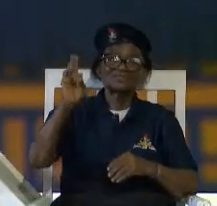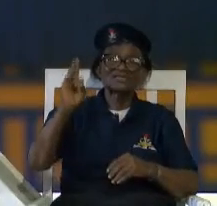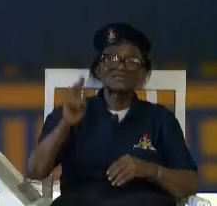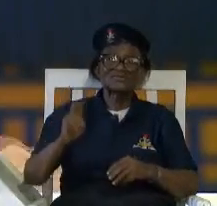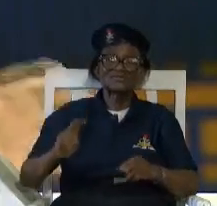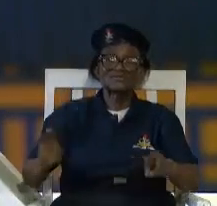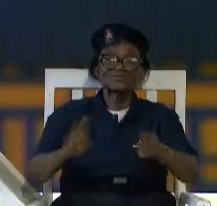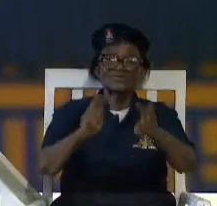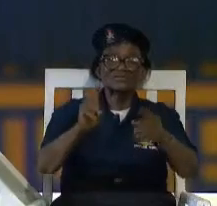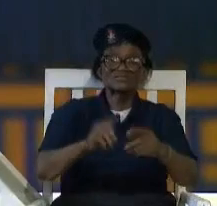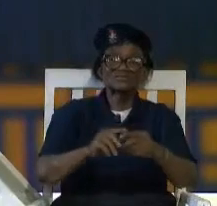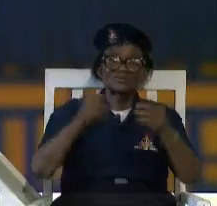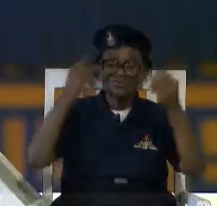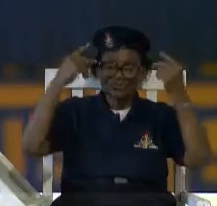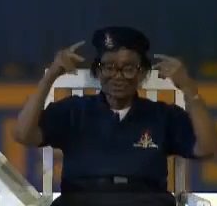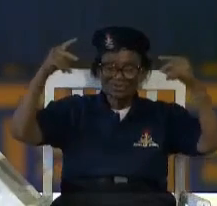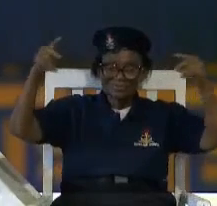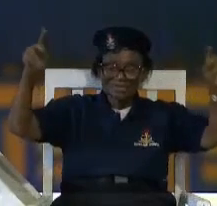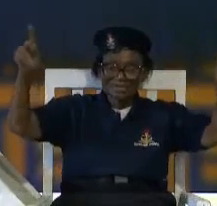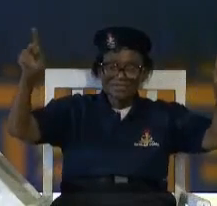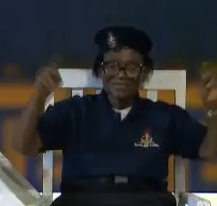7 ways to prosperity.